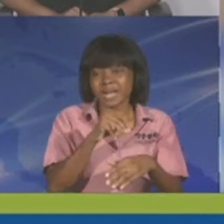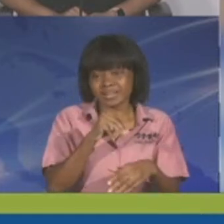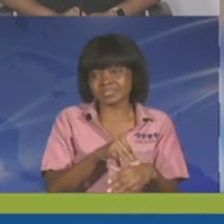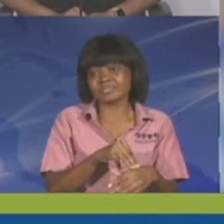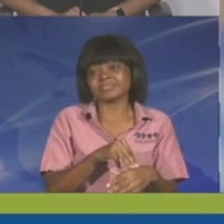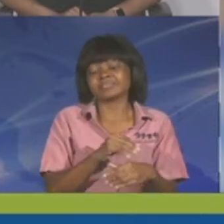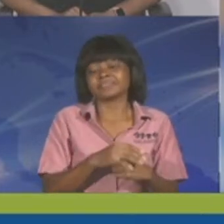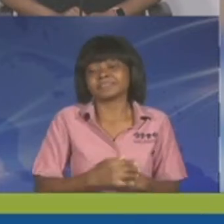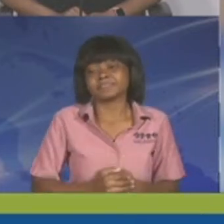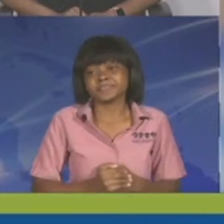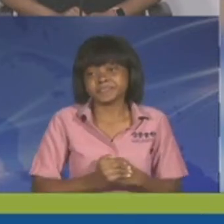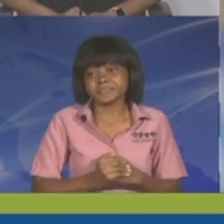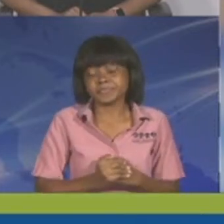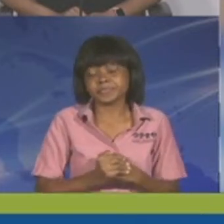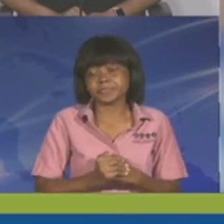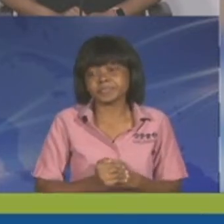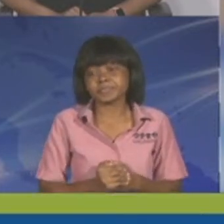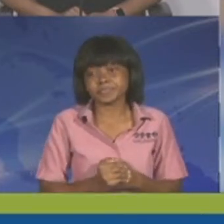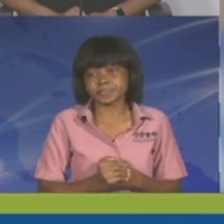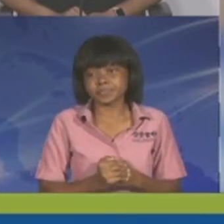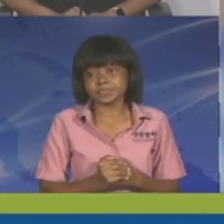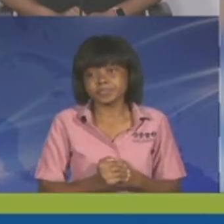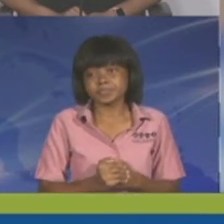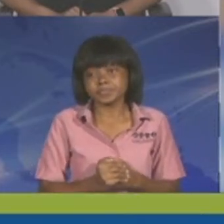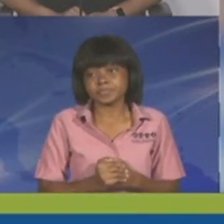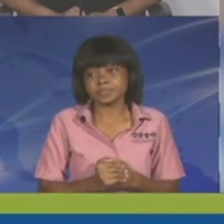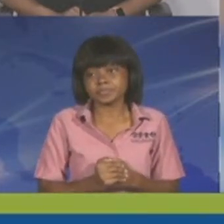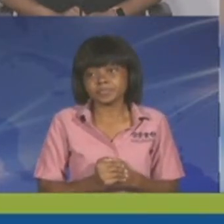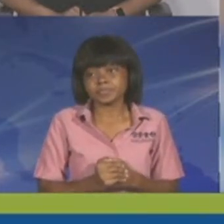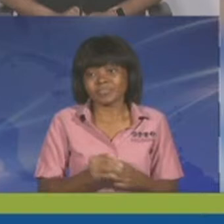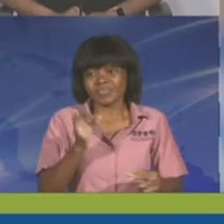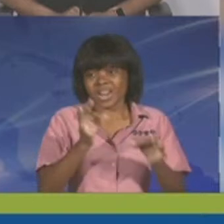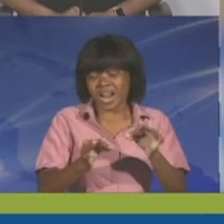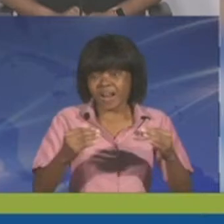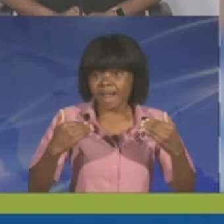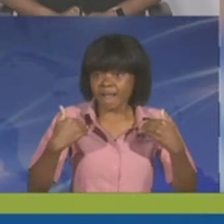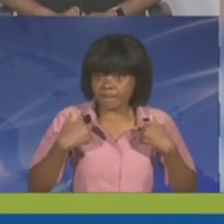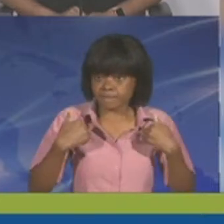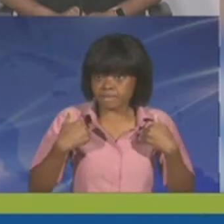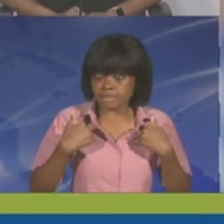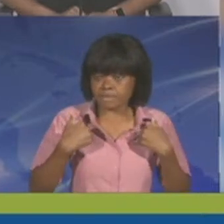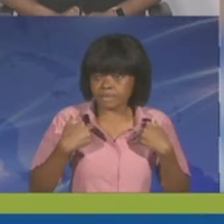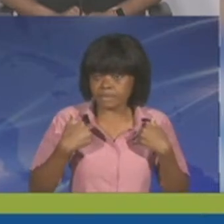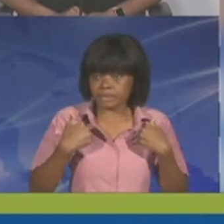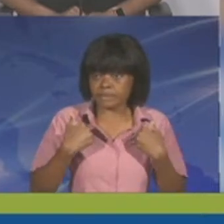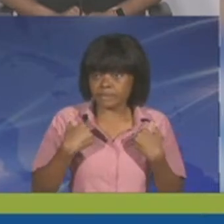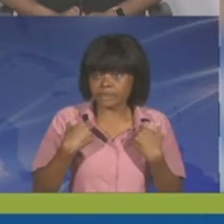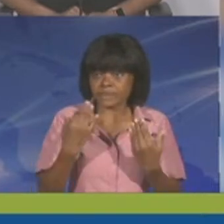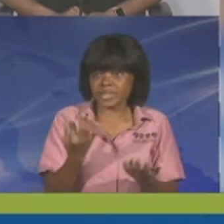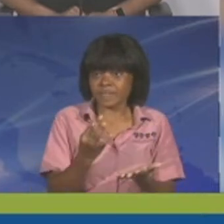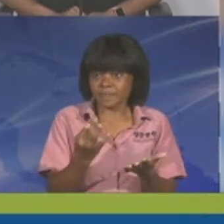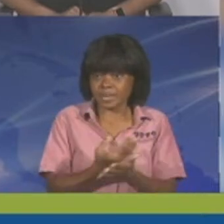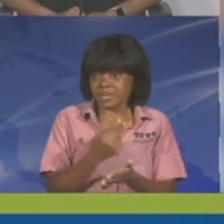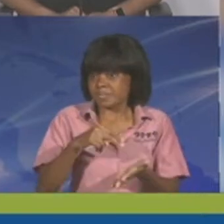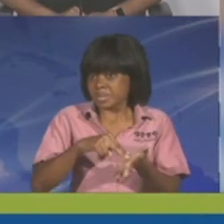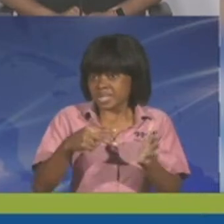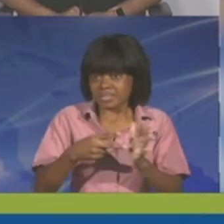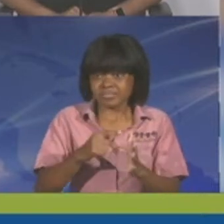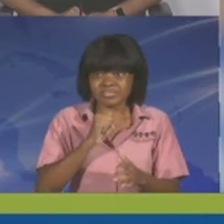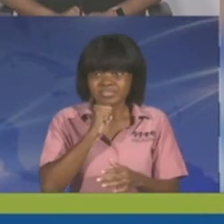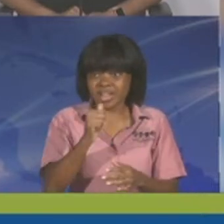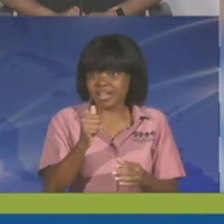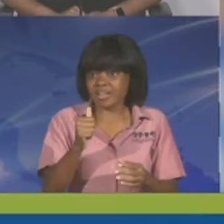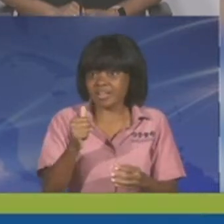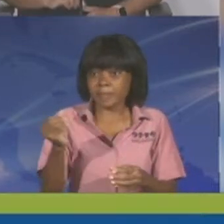fresh fruits and vegetables, because in having fresh fruits and vegetables, it means you are not consuming foods pumped full of sodium, but